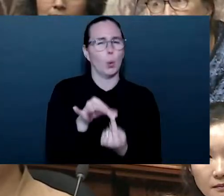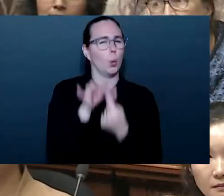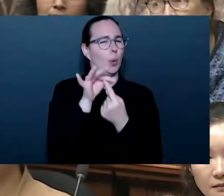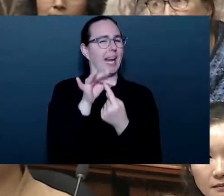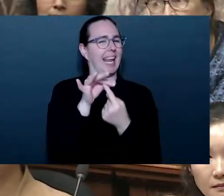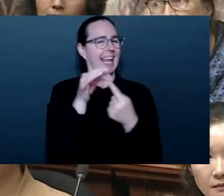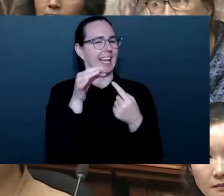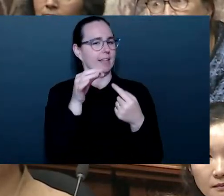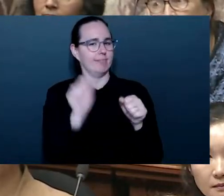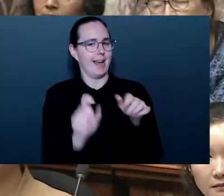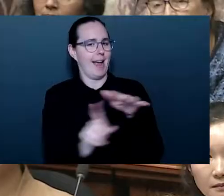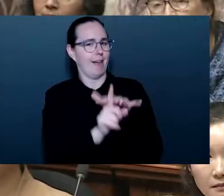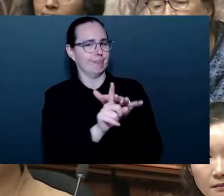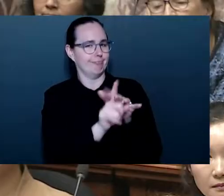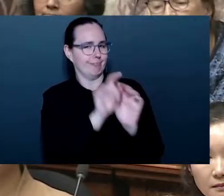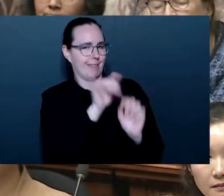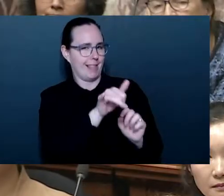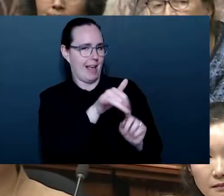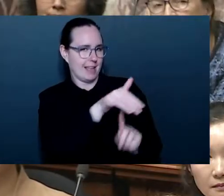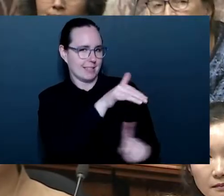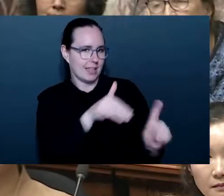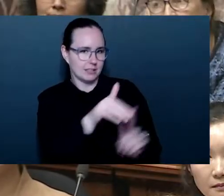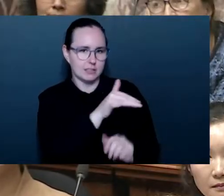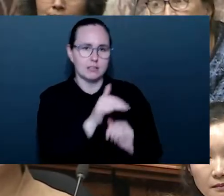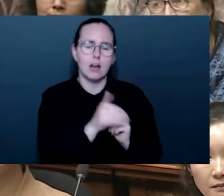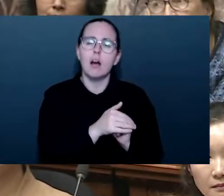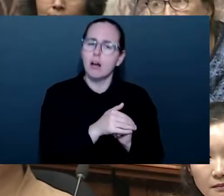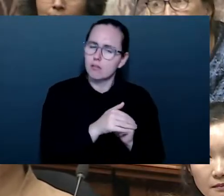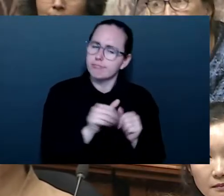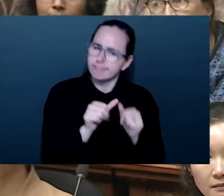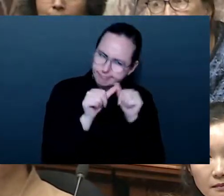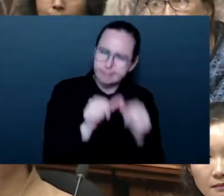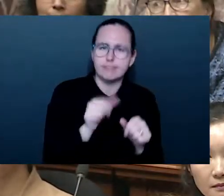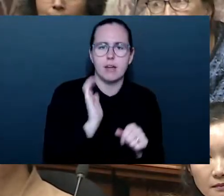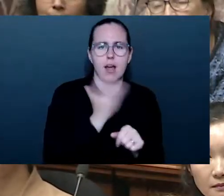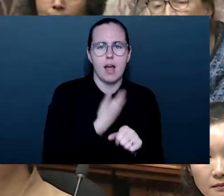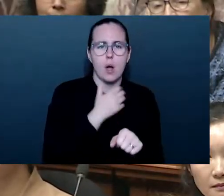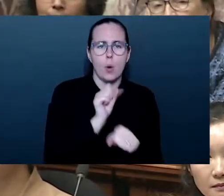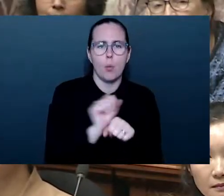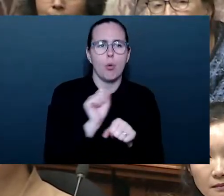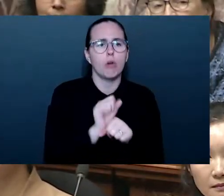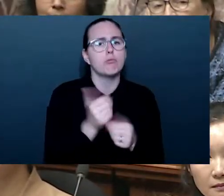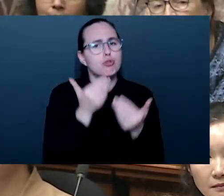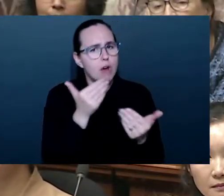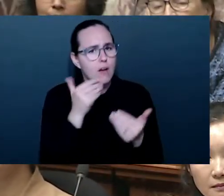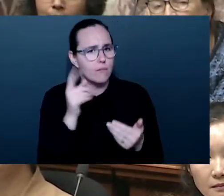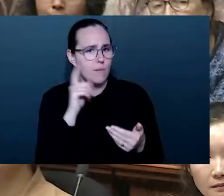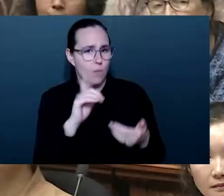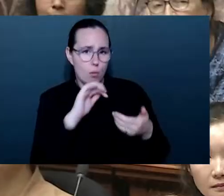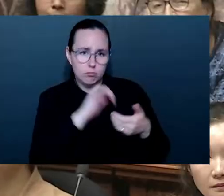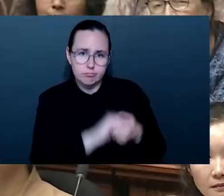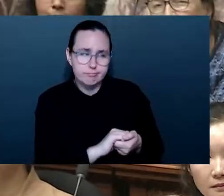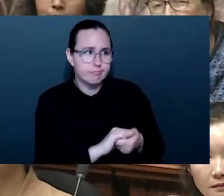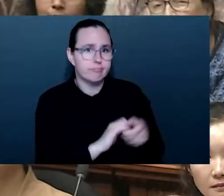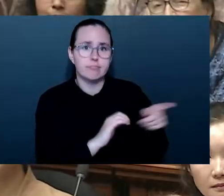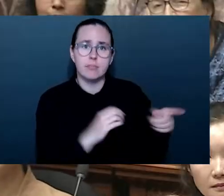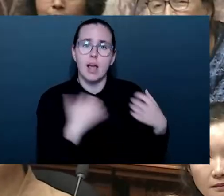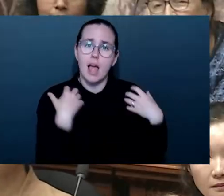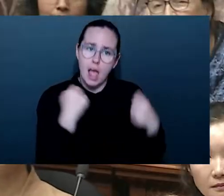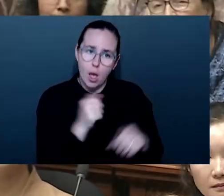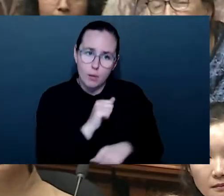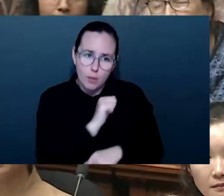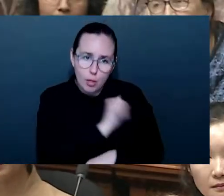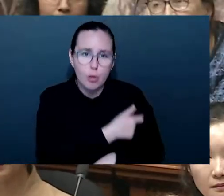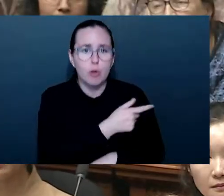for the partnership of all of the health authorities, the health employers, and the bargaining associations in ensuring that we continue to